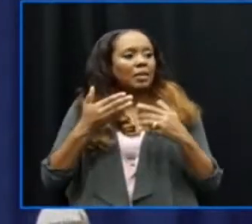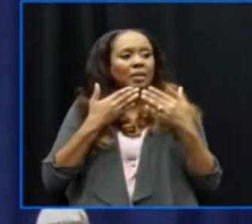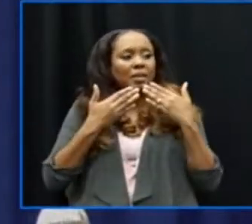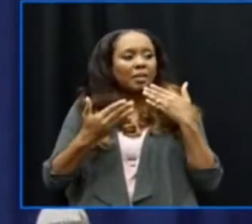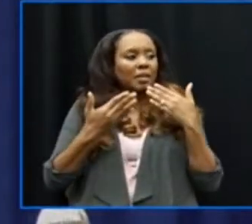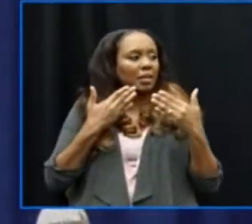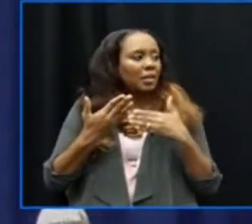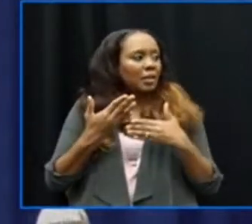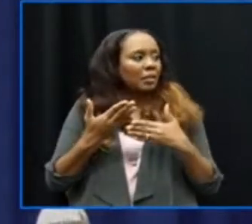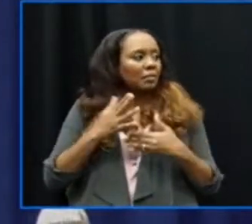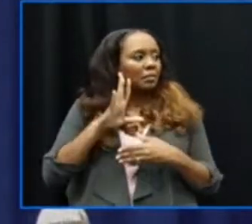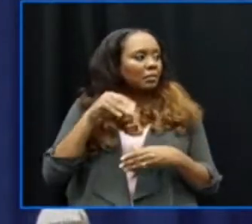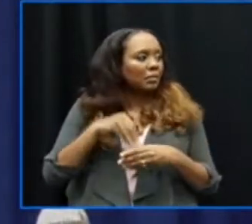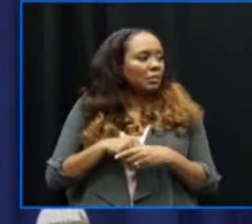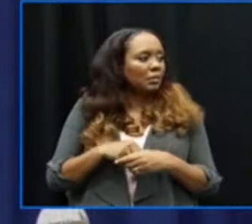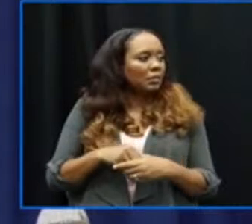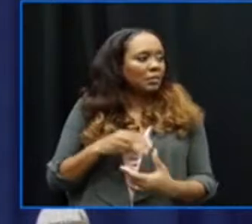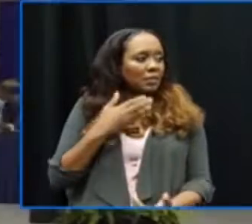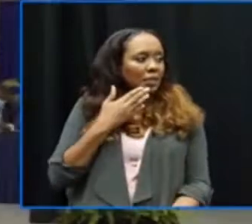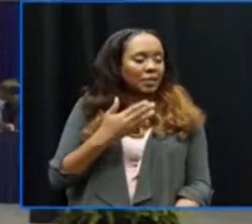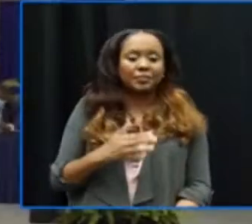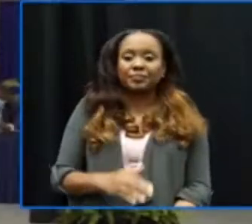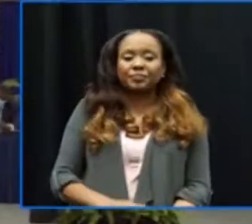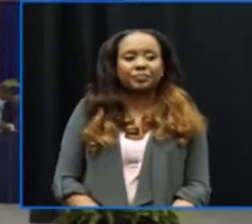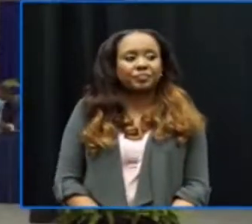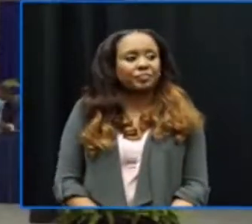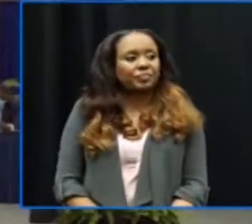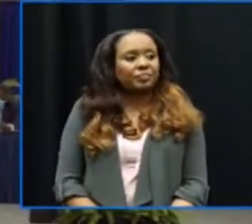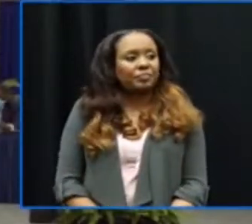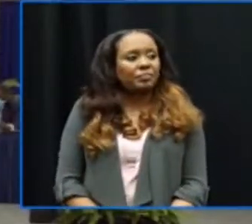for being able to participate here this afternoon.